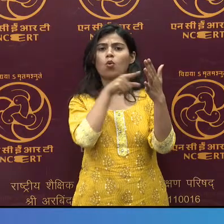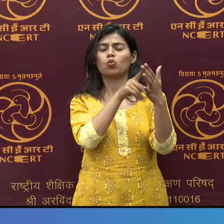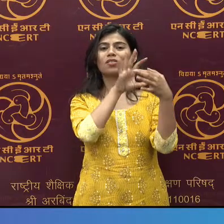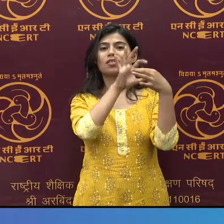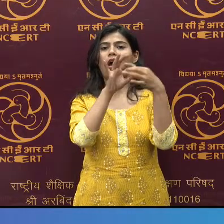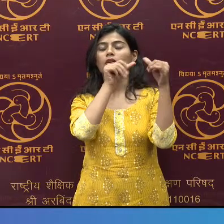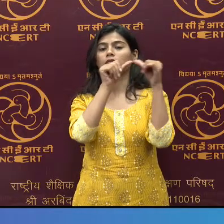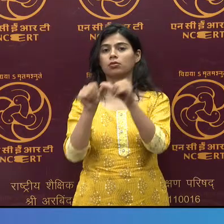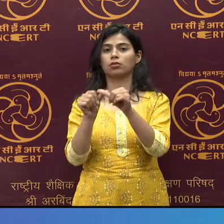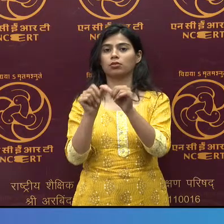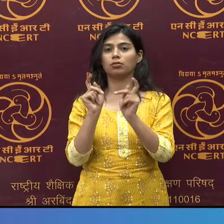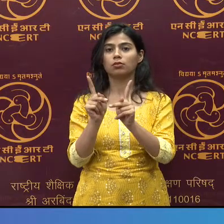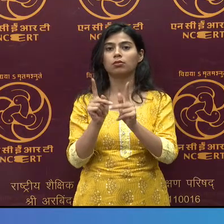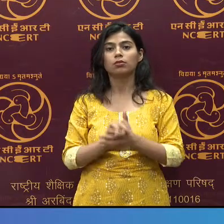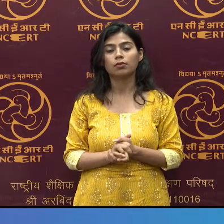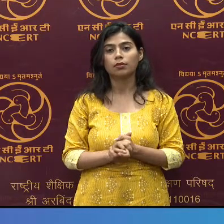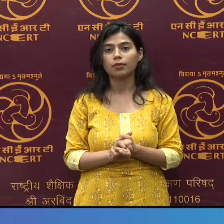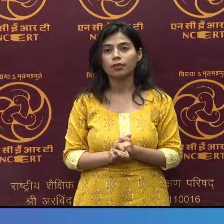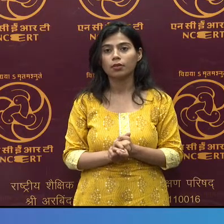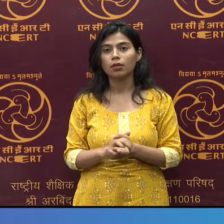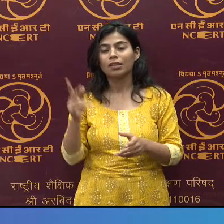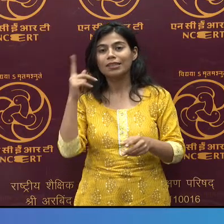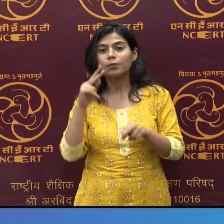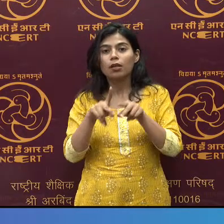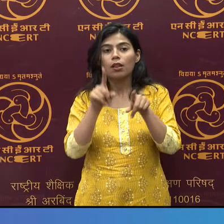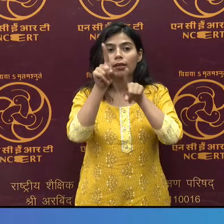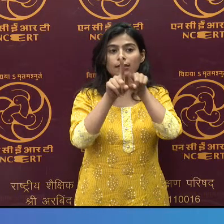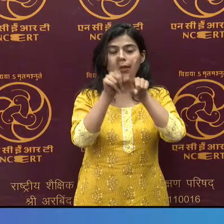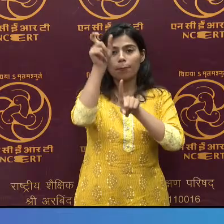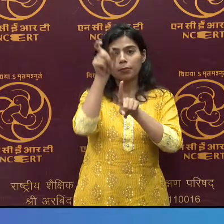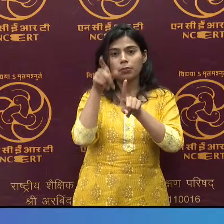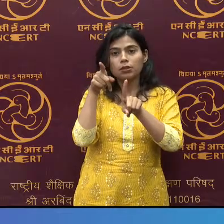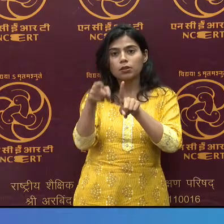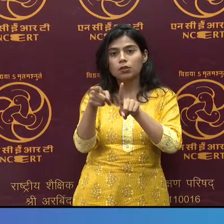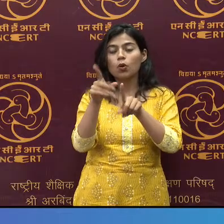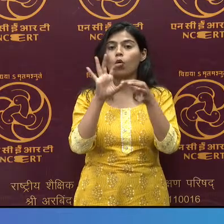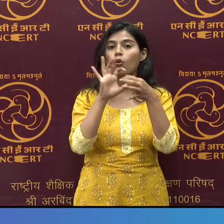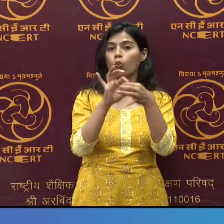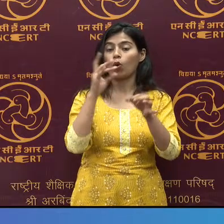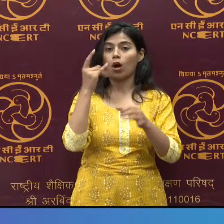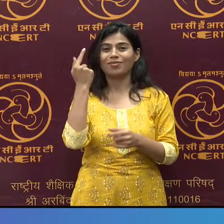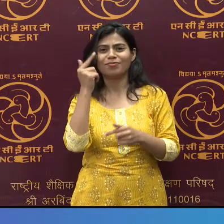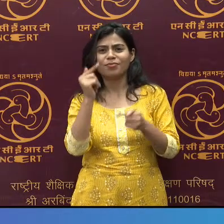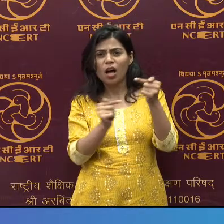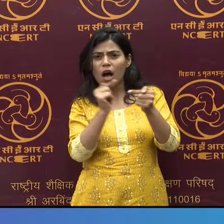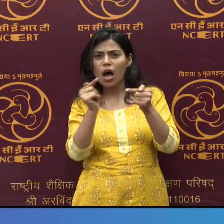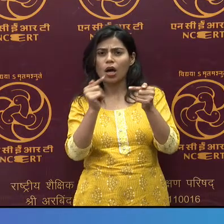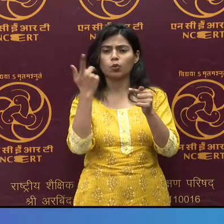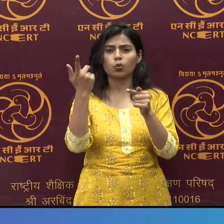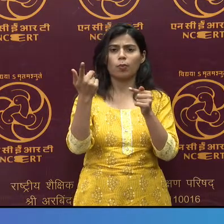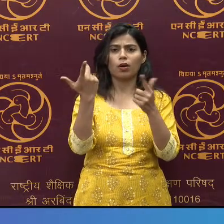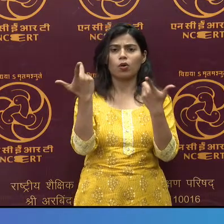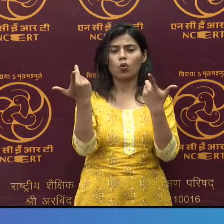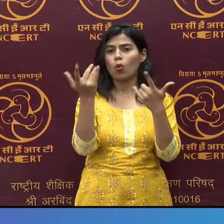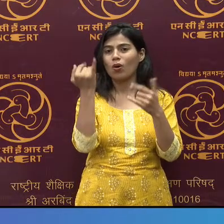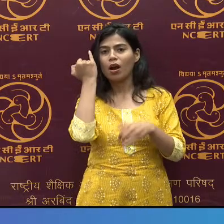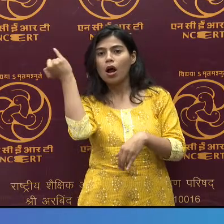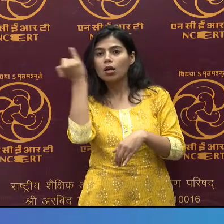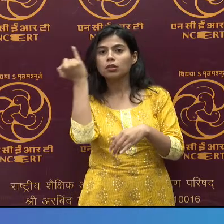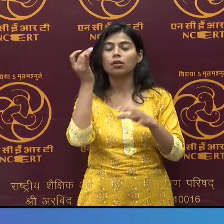the attention of the reader. Here it would be the examiner. Present a good argument or idea. So usually